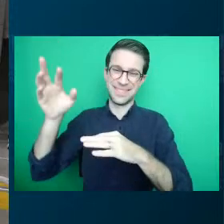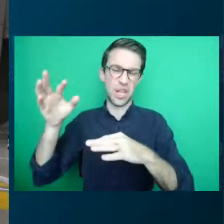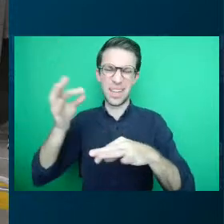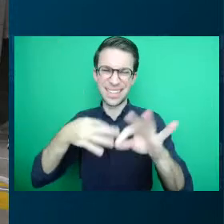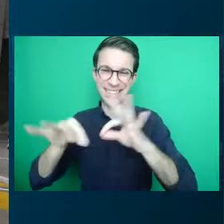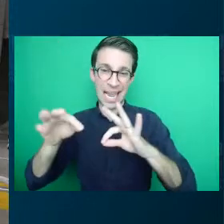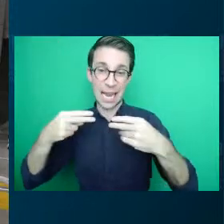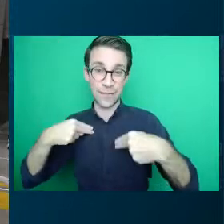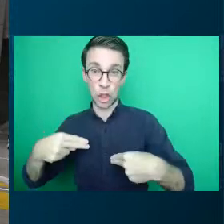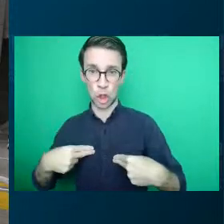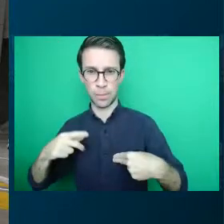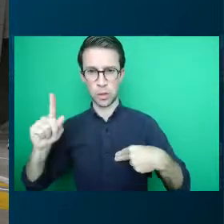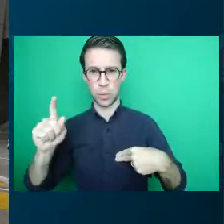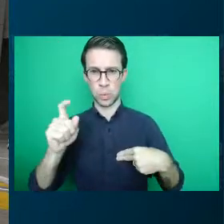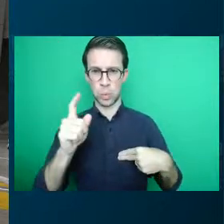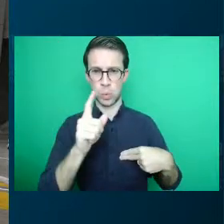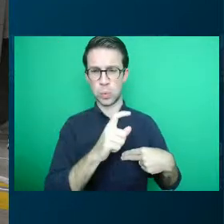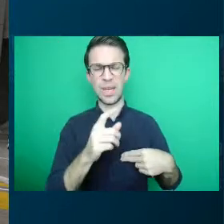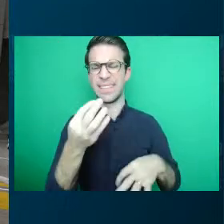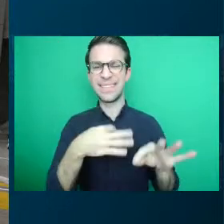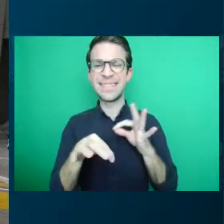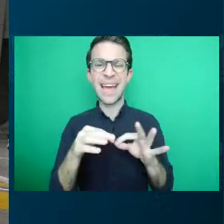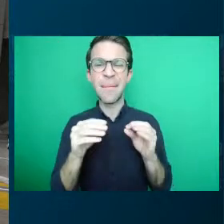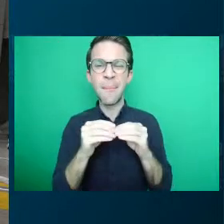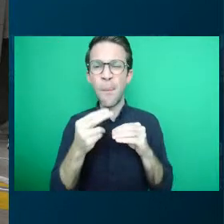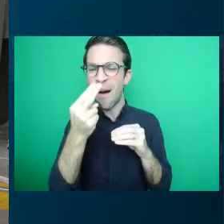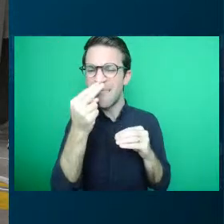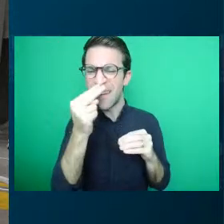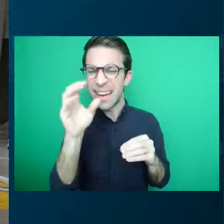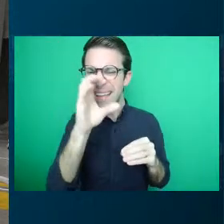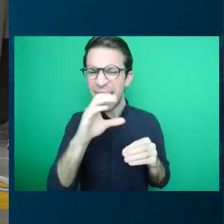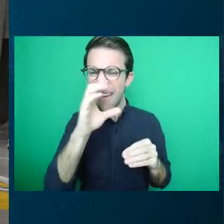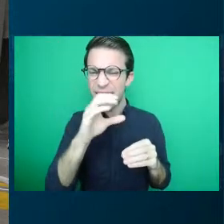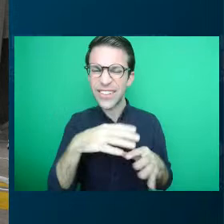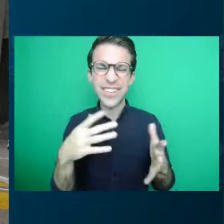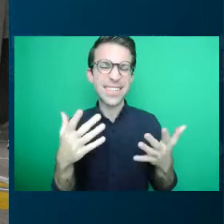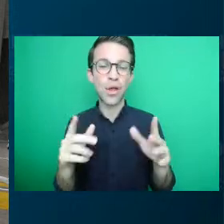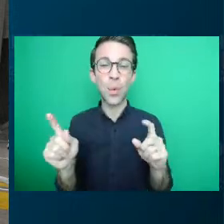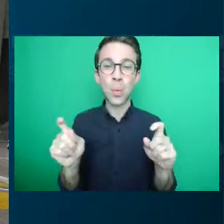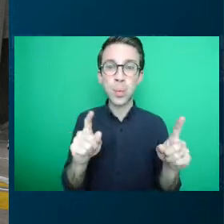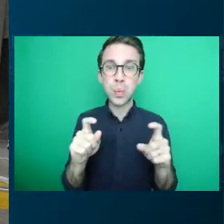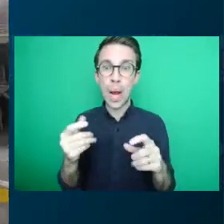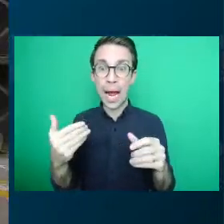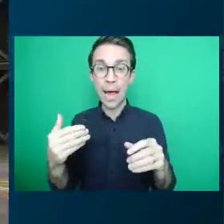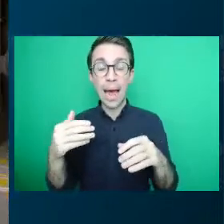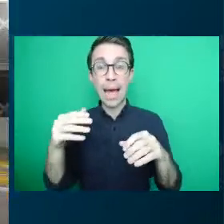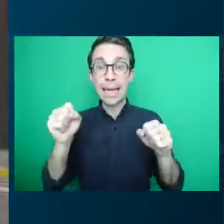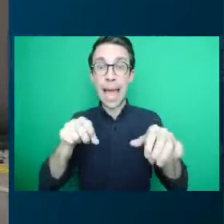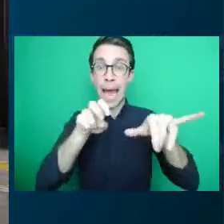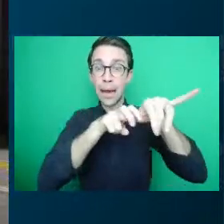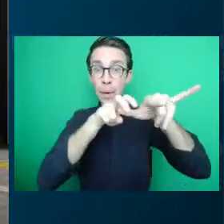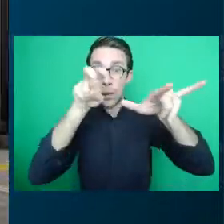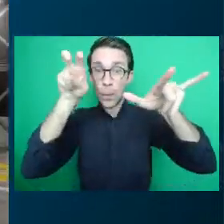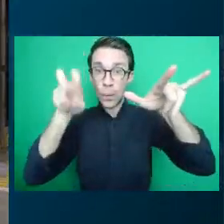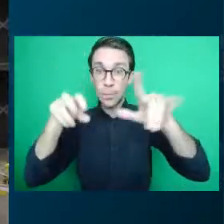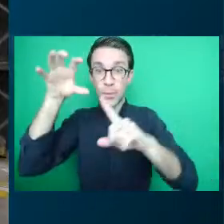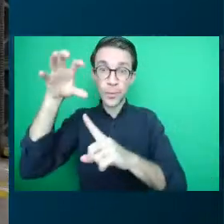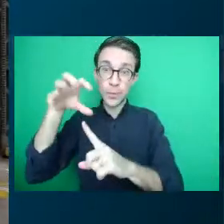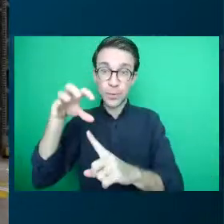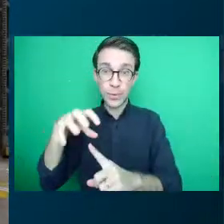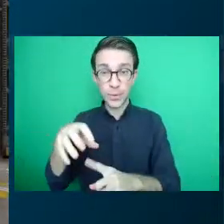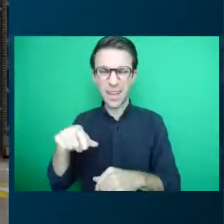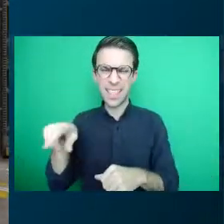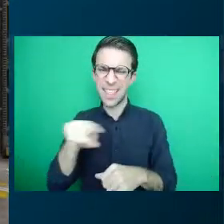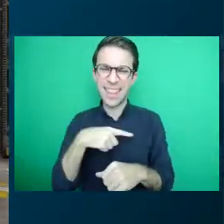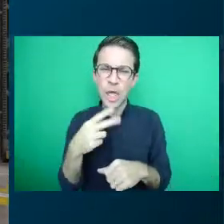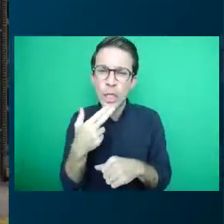funny cartoon characters. They bounce around, they can jump out of planes and stuff like that. They have parachutes, so there are fun little folks that